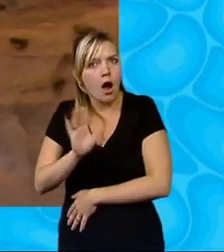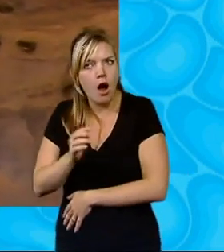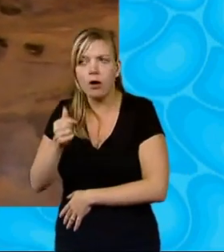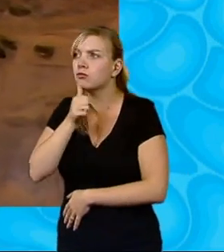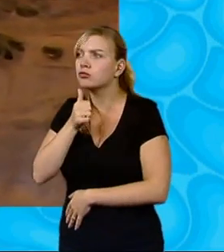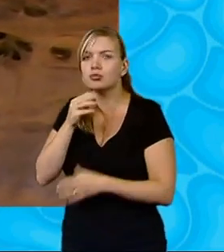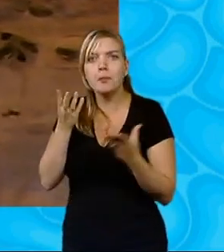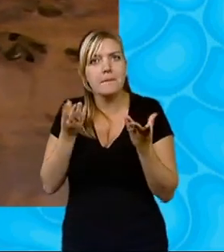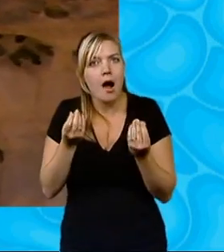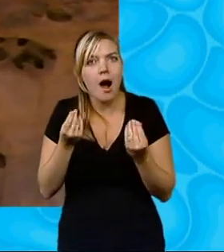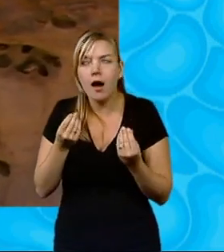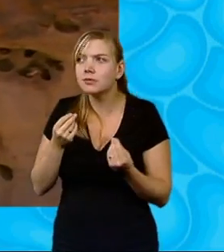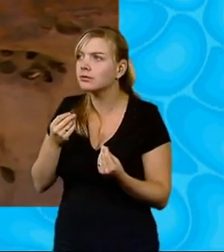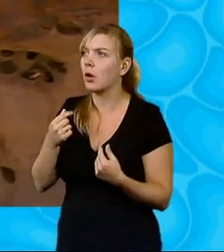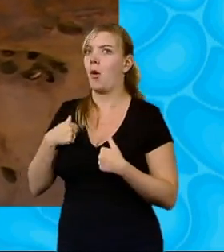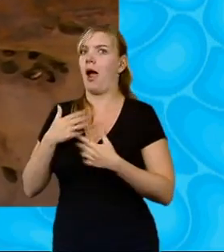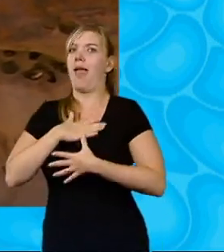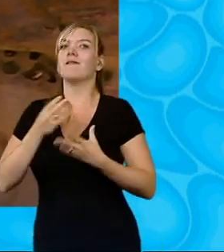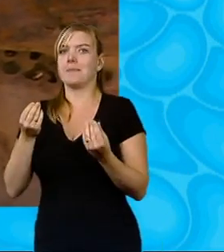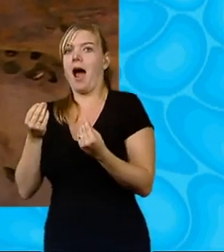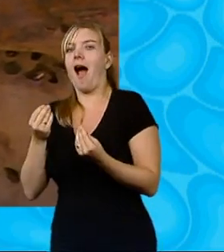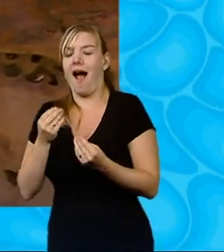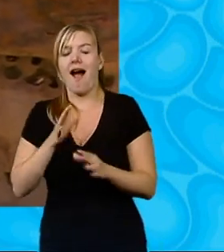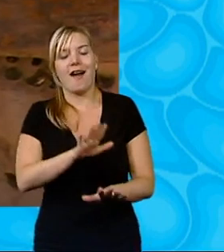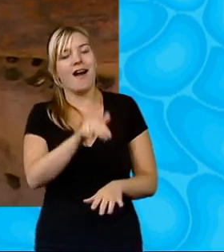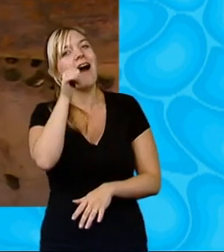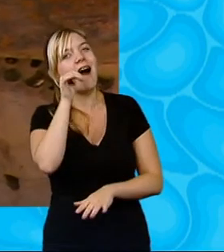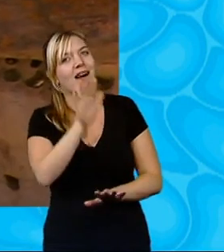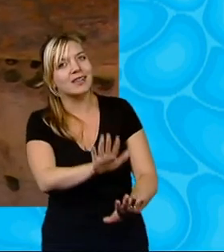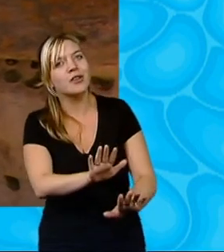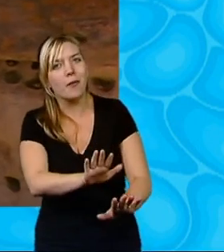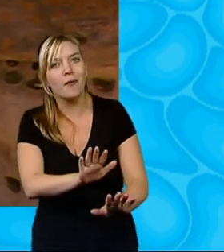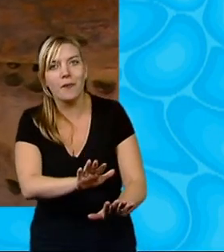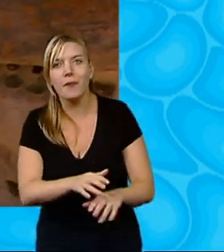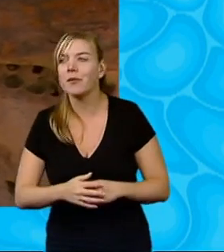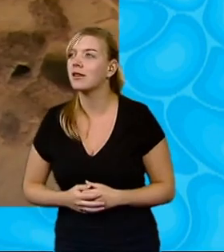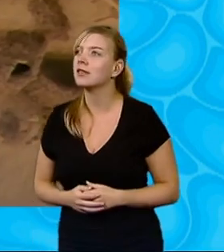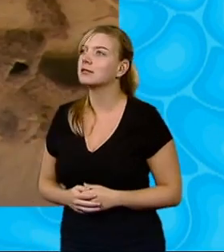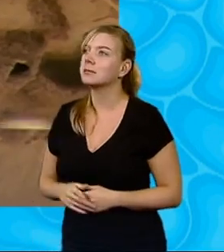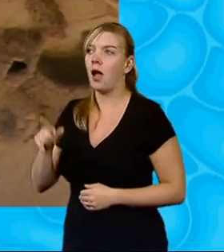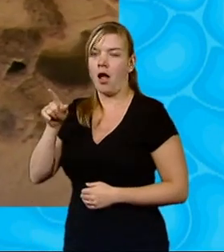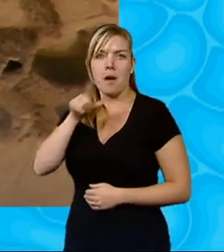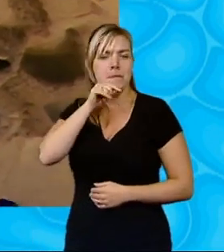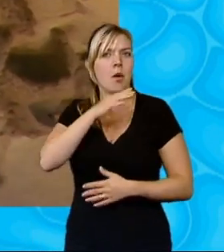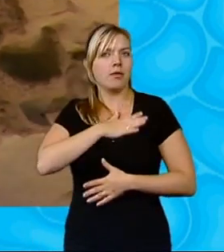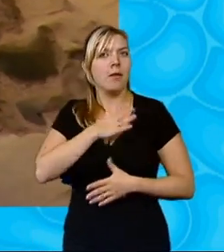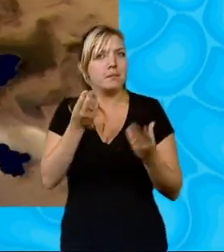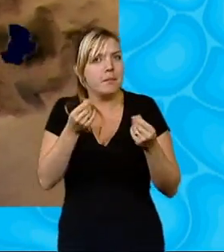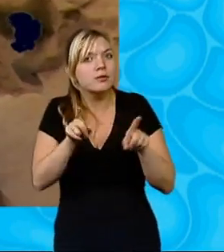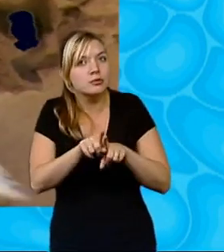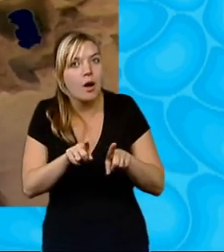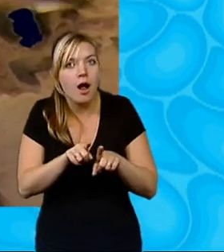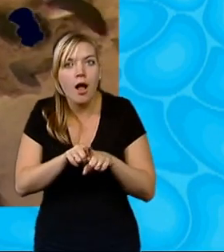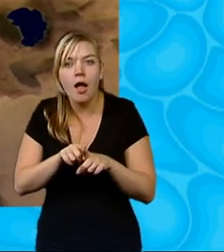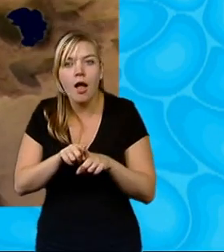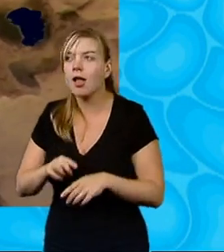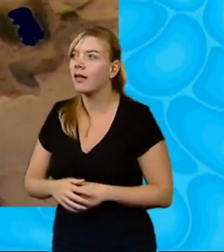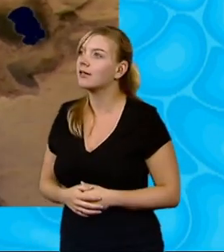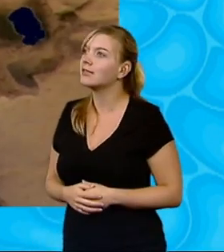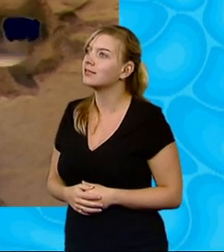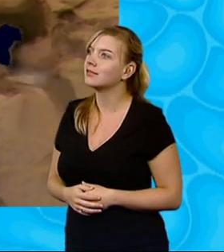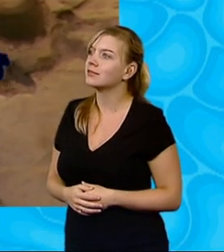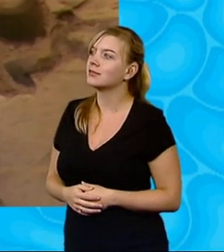mud. I love mud! I know you do, Max. And these birds do too. They're called cliff